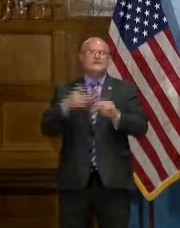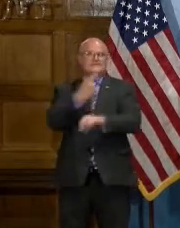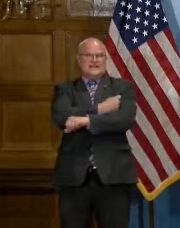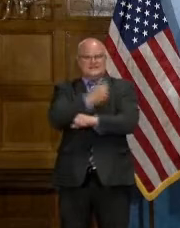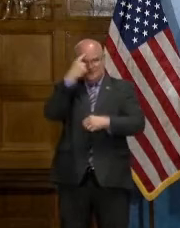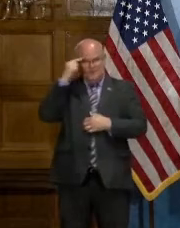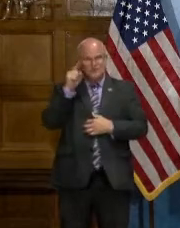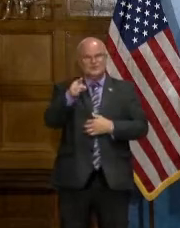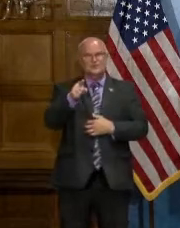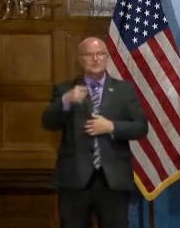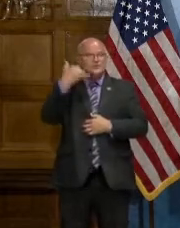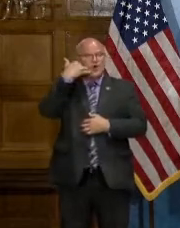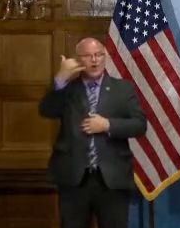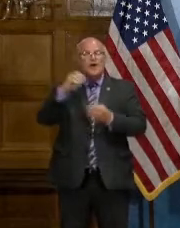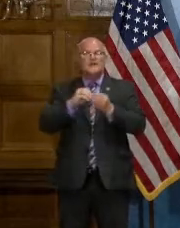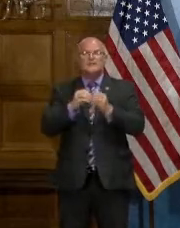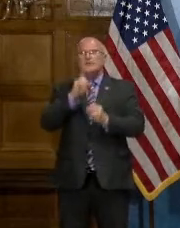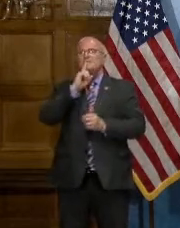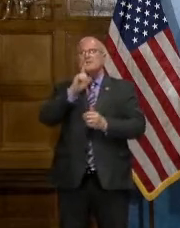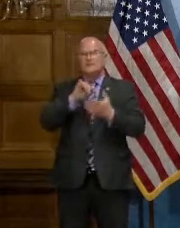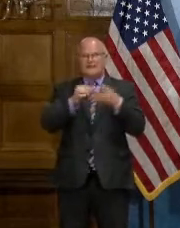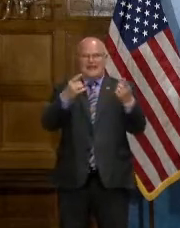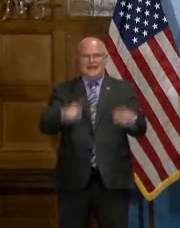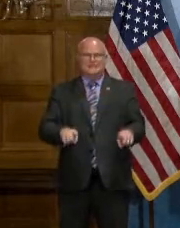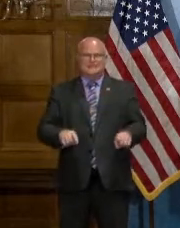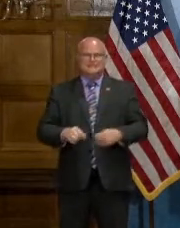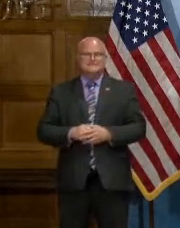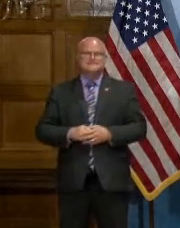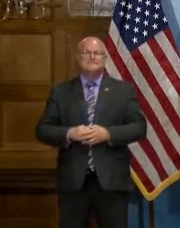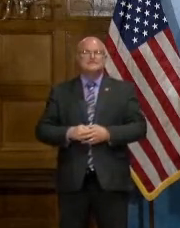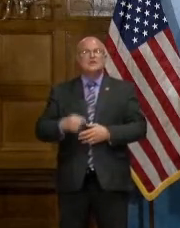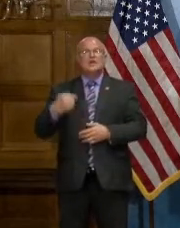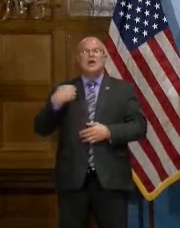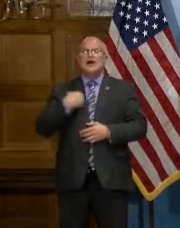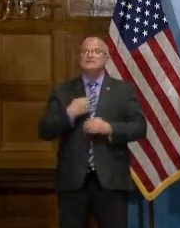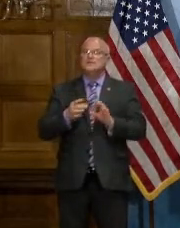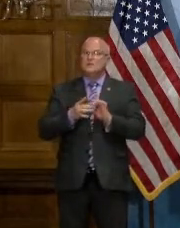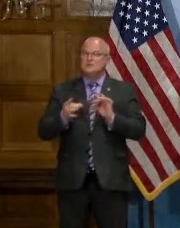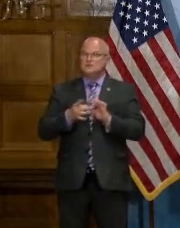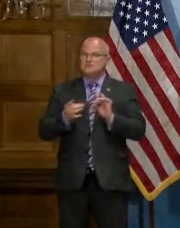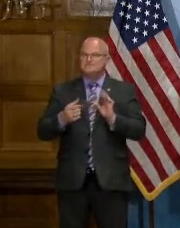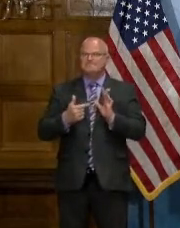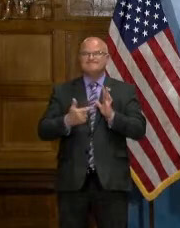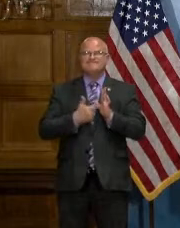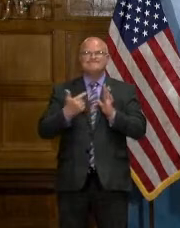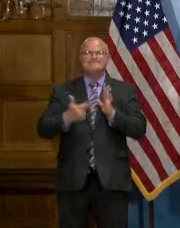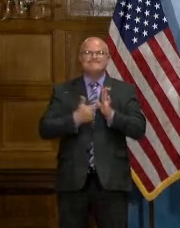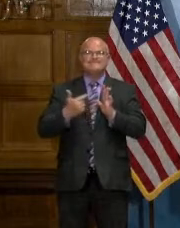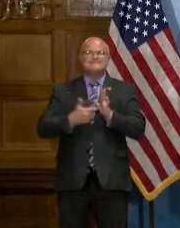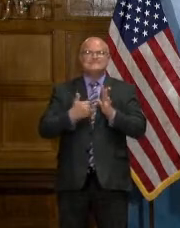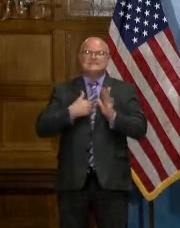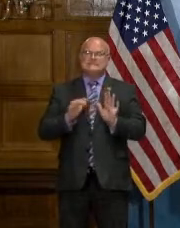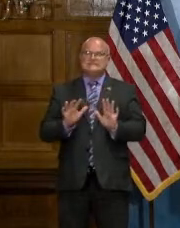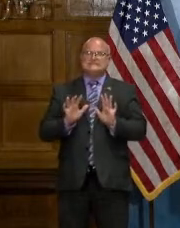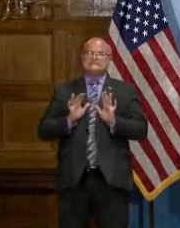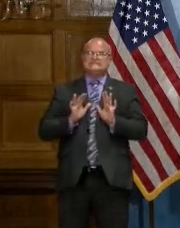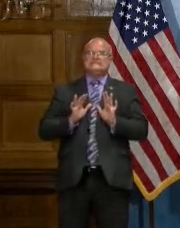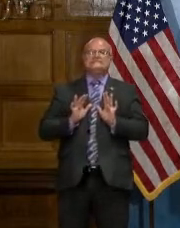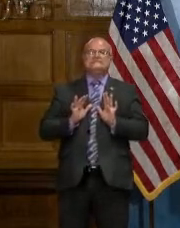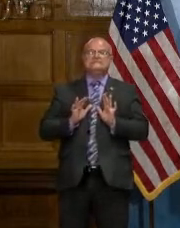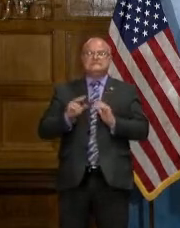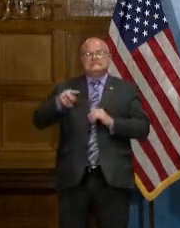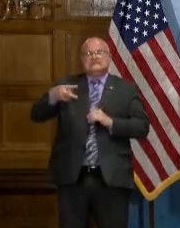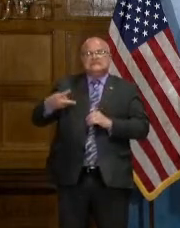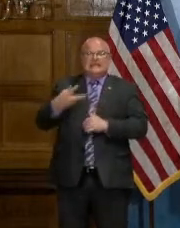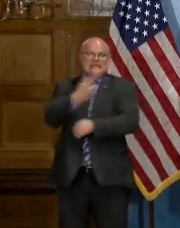So call that number and we'll make sure that happens. As we've mentioned, sometimes there's a reluctance of getting the